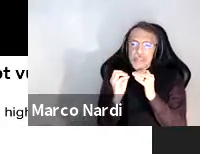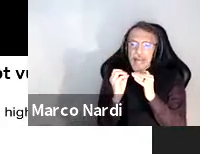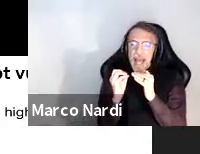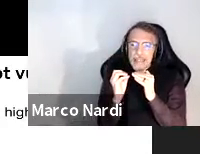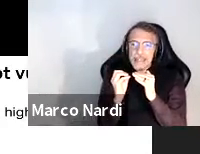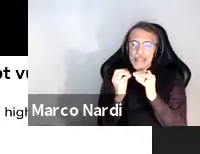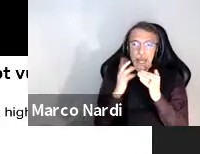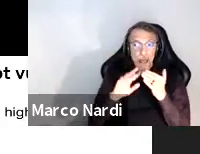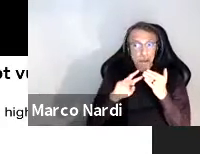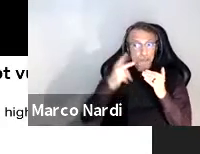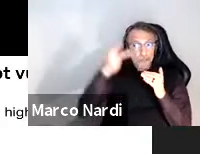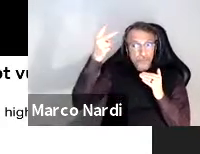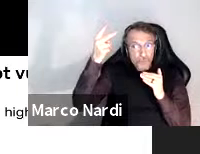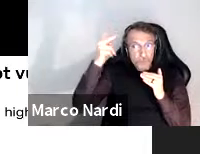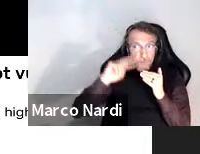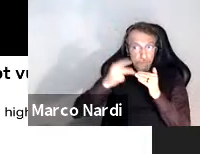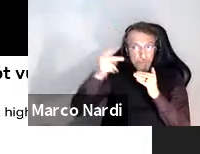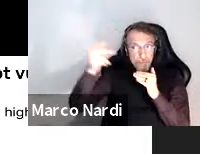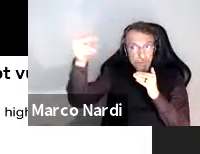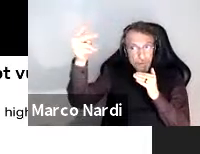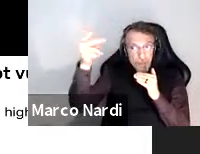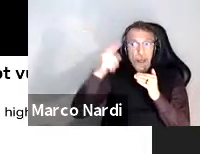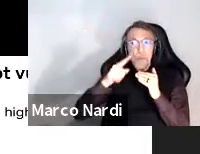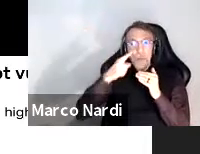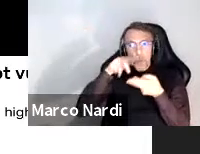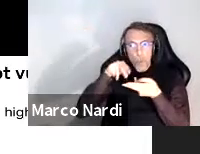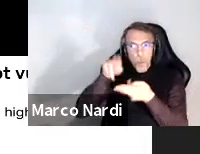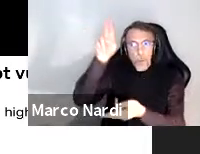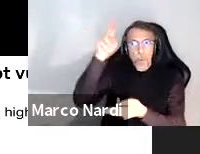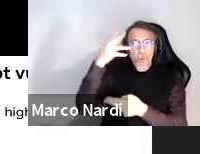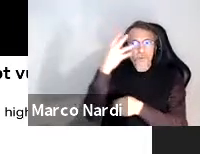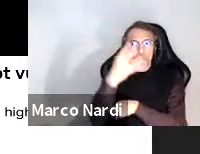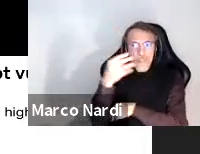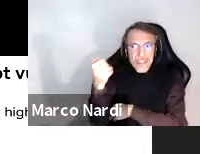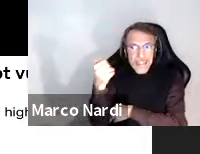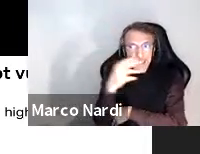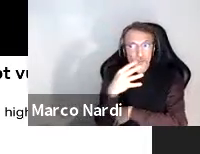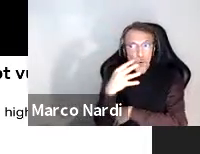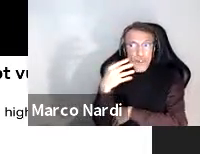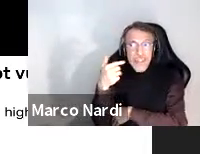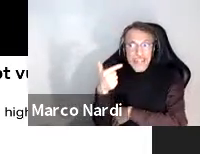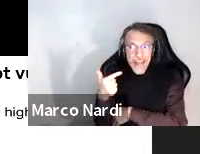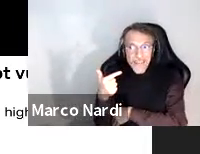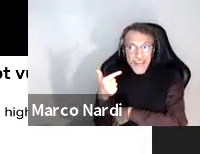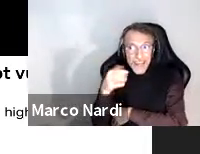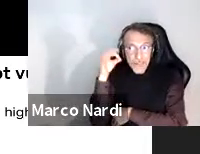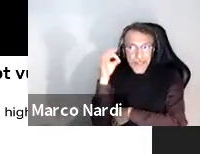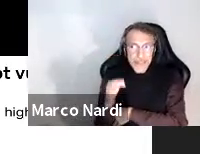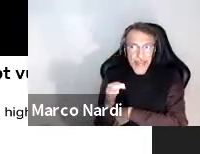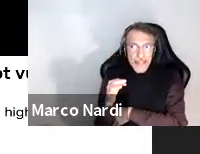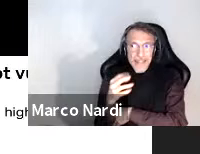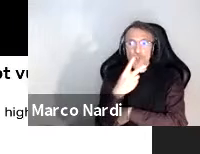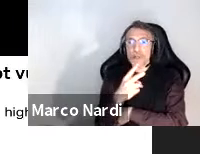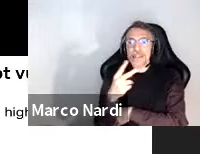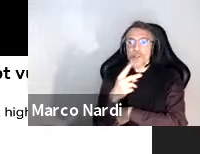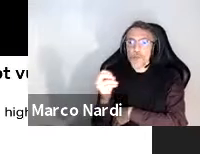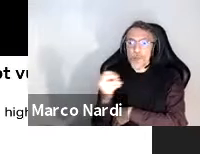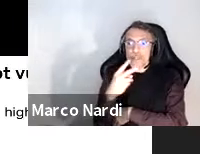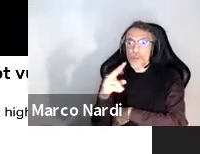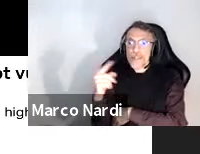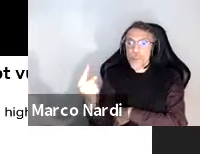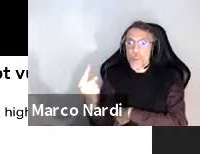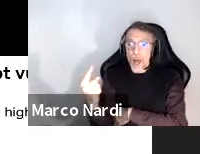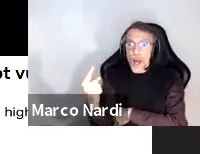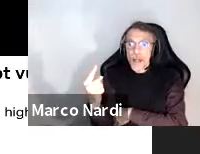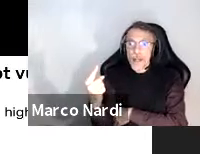is projected to rise to about 46 or 47% by 2021. And the trend seems